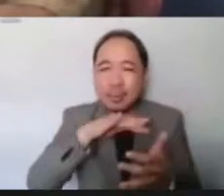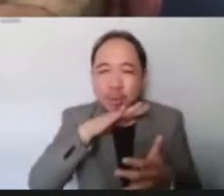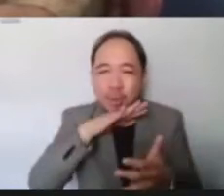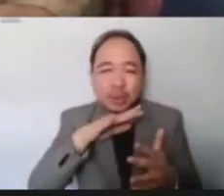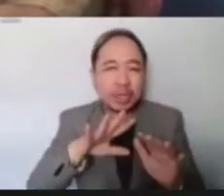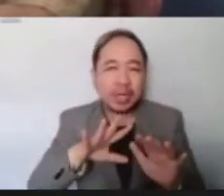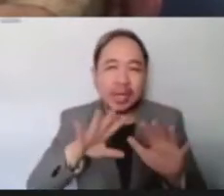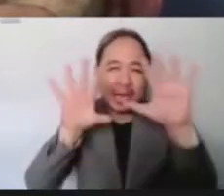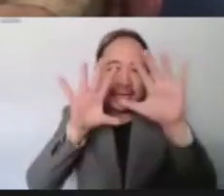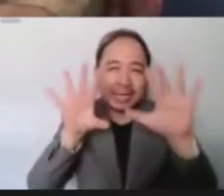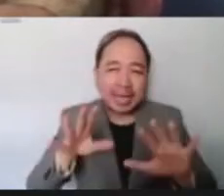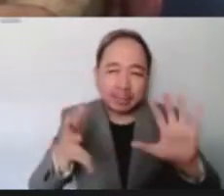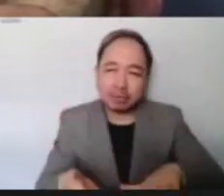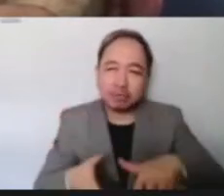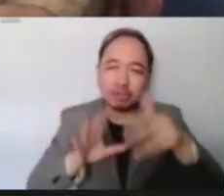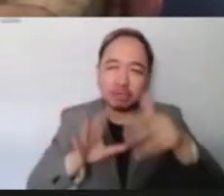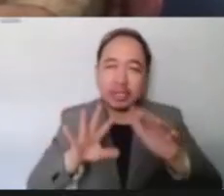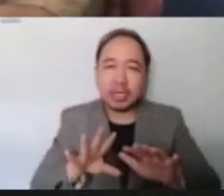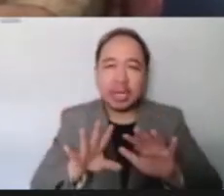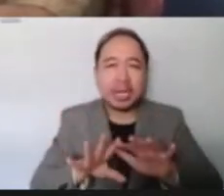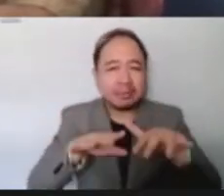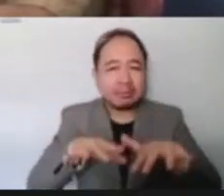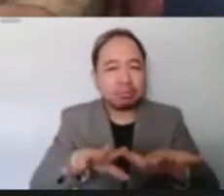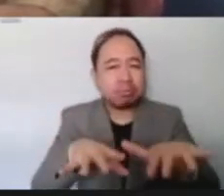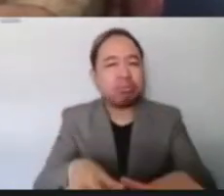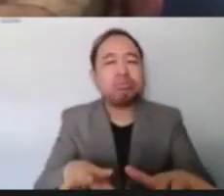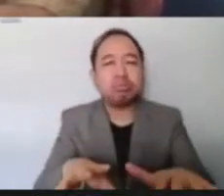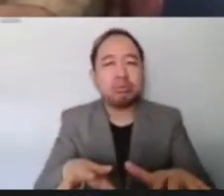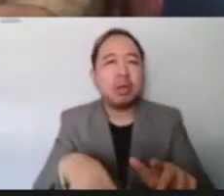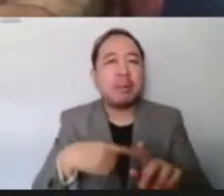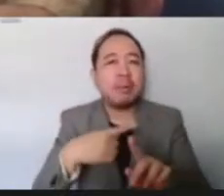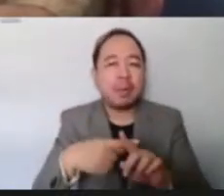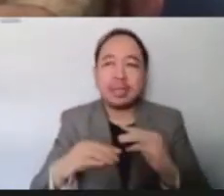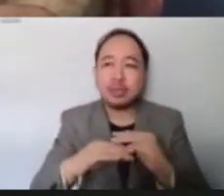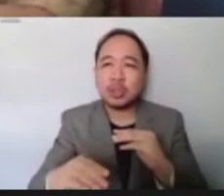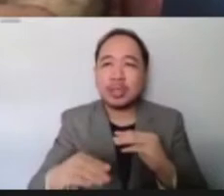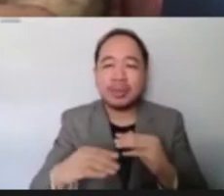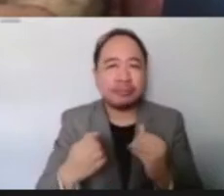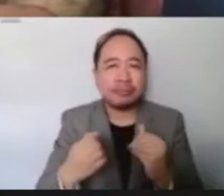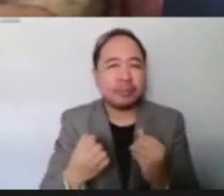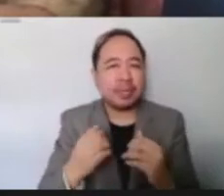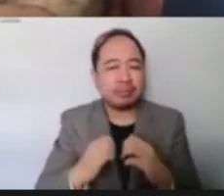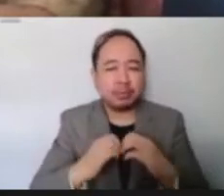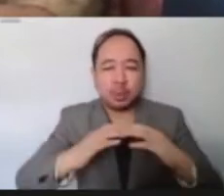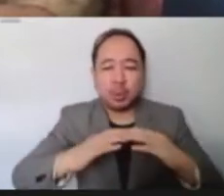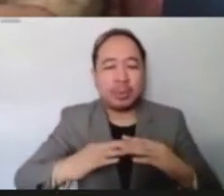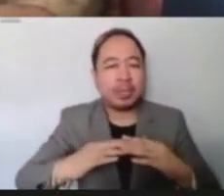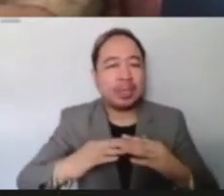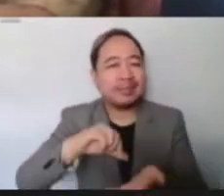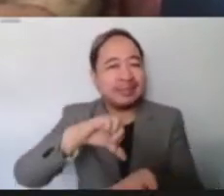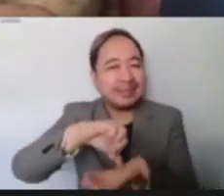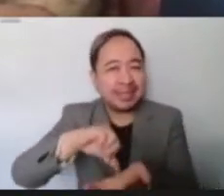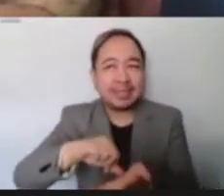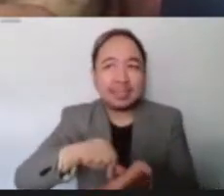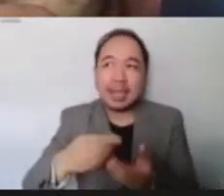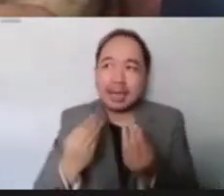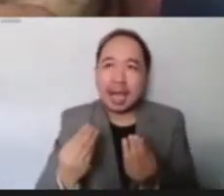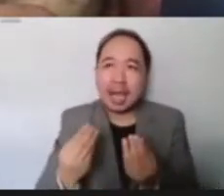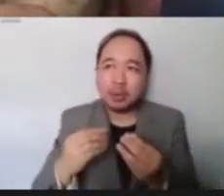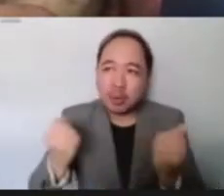Marine ecosystem sustainable cities Etc and presenting recommendations to address these challenges